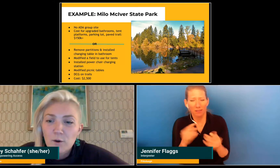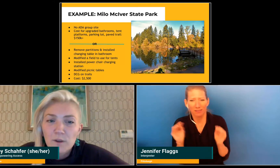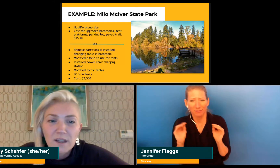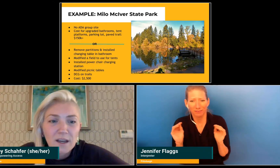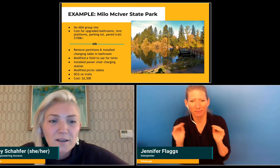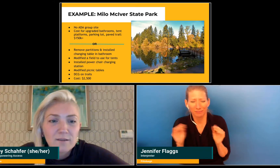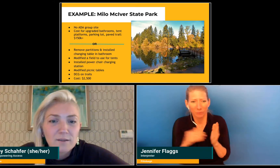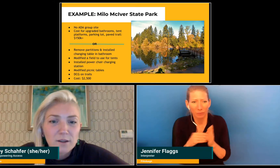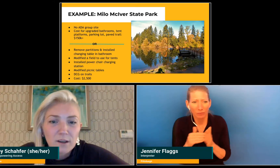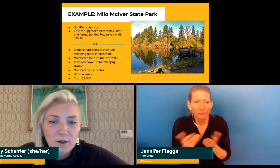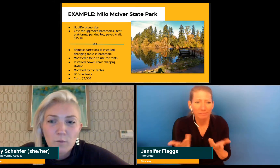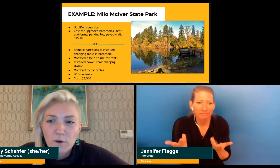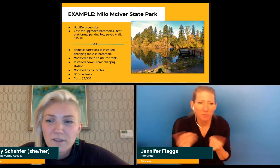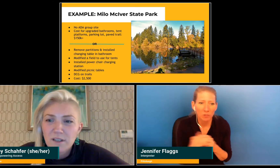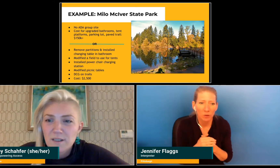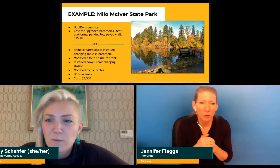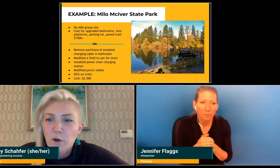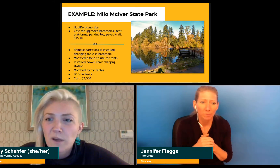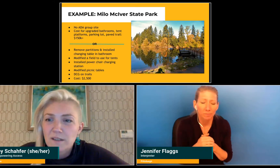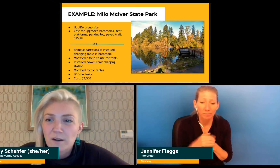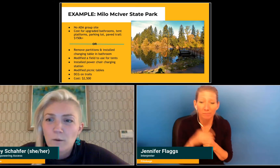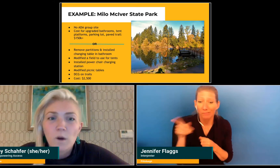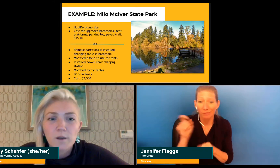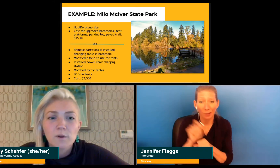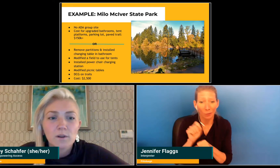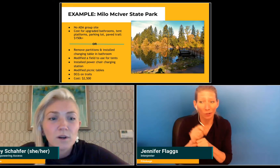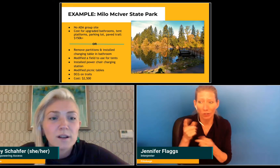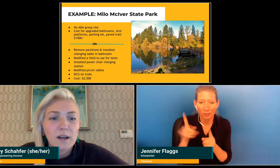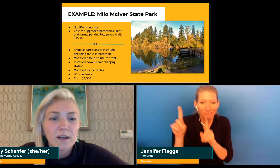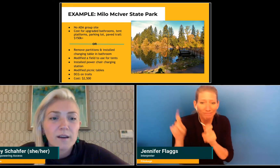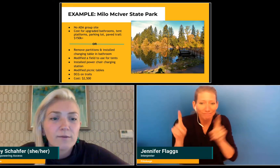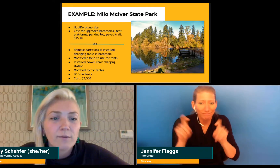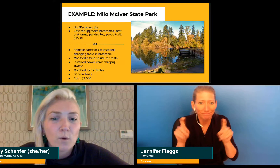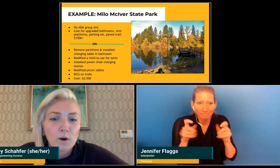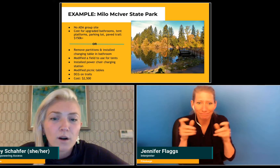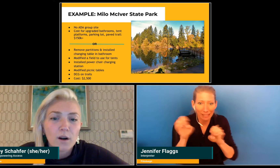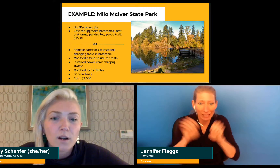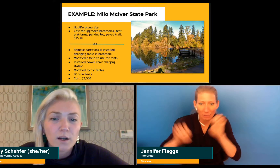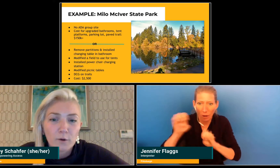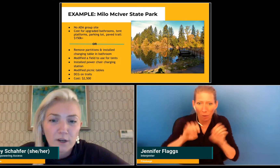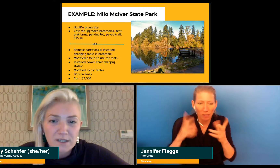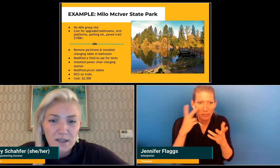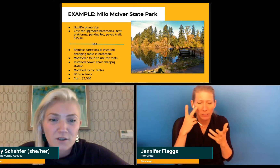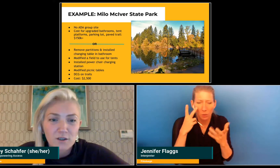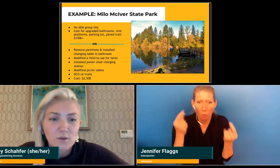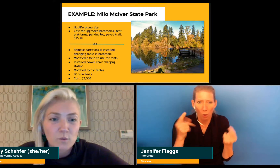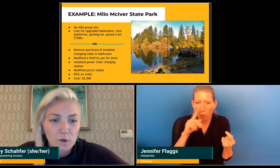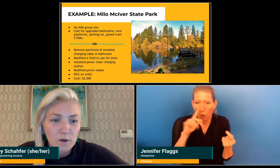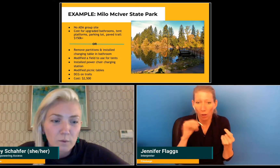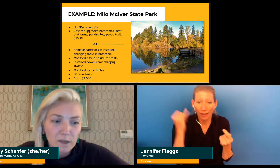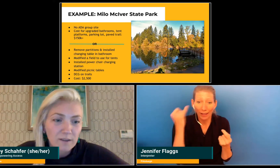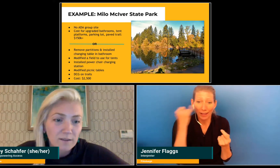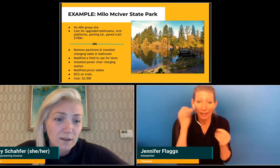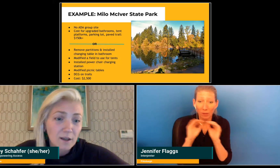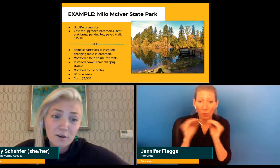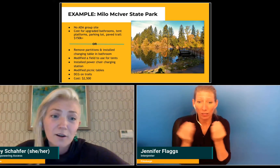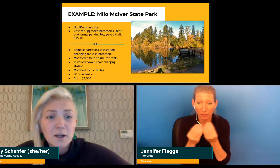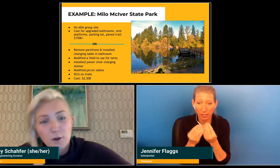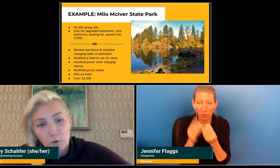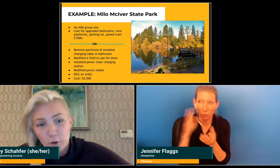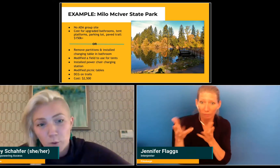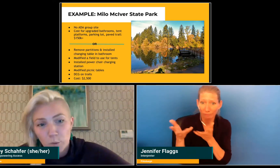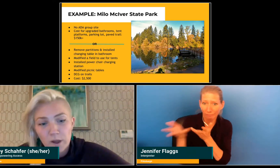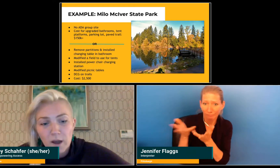And so they kind of, worked on experimenting on what it would look like for an organization to work with